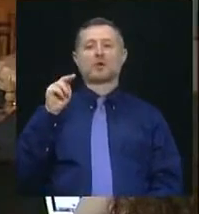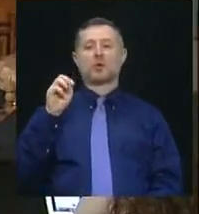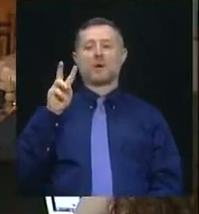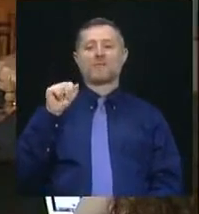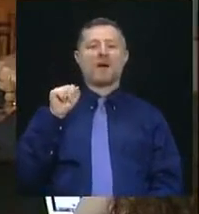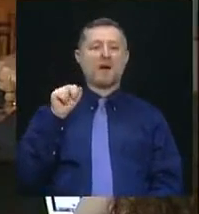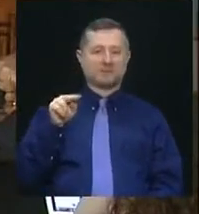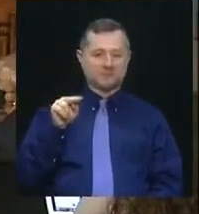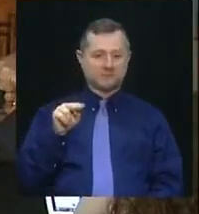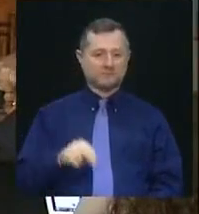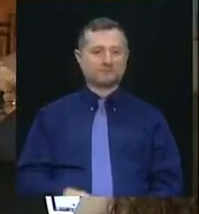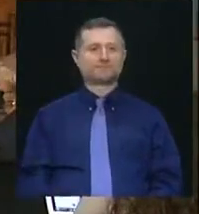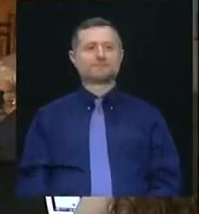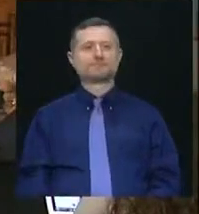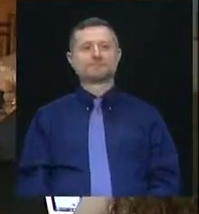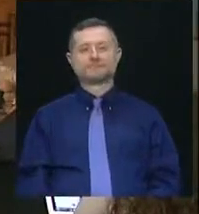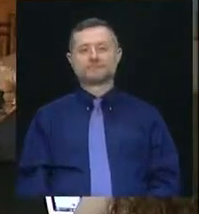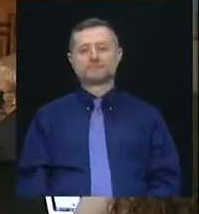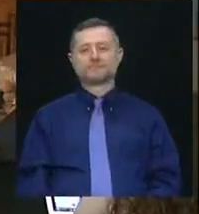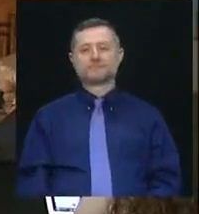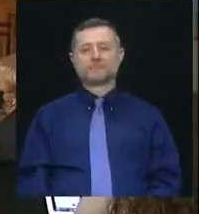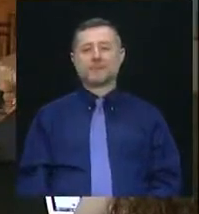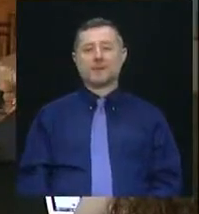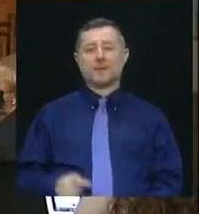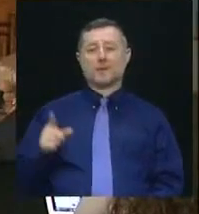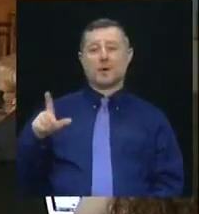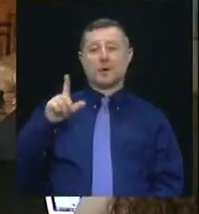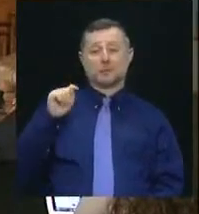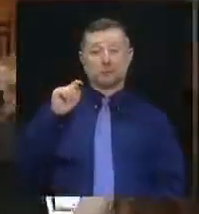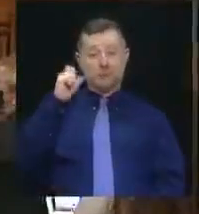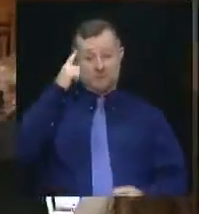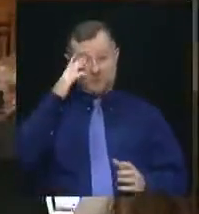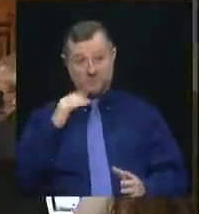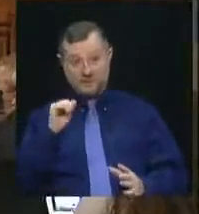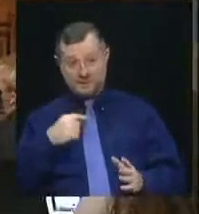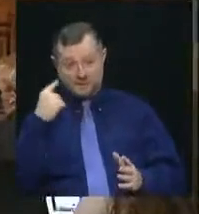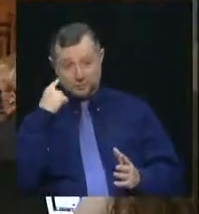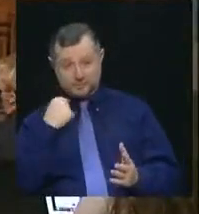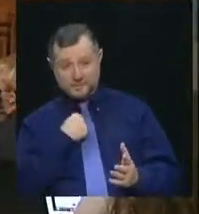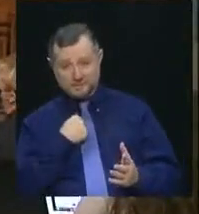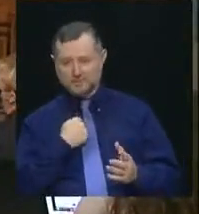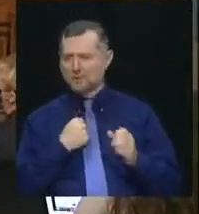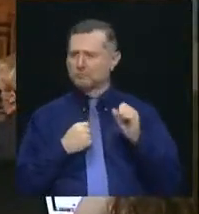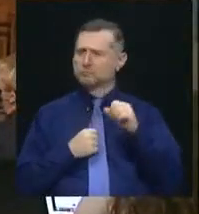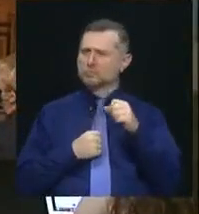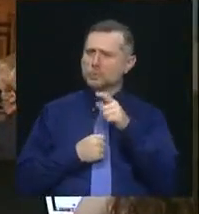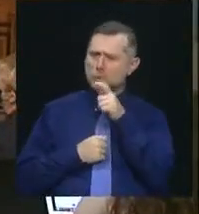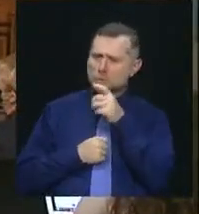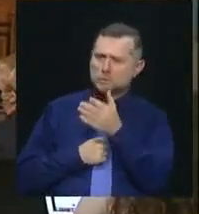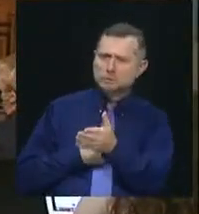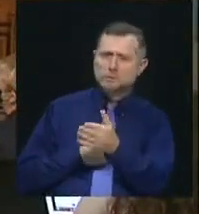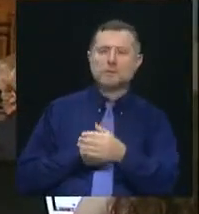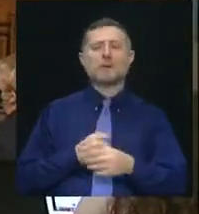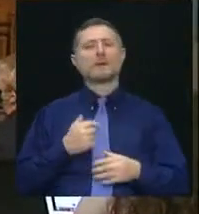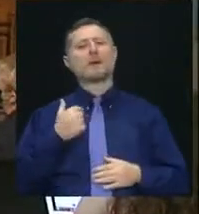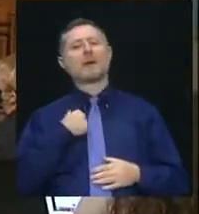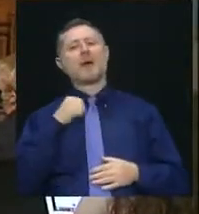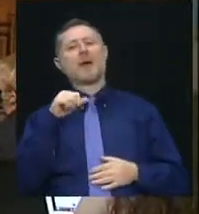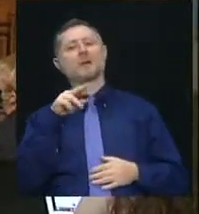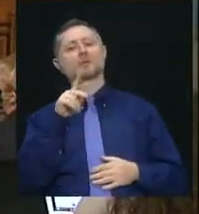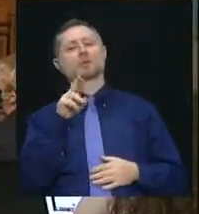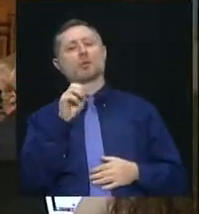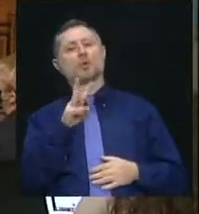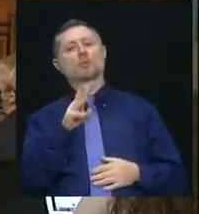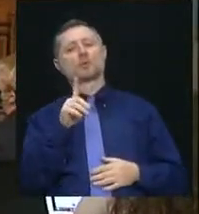Donovan, you can unmute your mic. Lieutenant Governor, can you hear me? Yes. Who am I speaking to? This is Andrew Donovan from News Channel 9